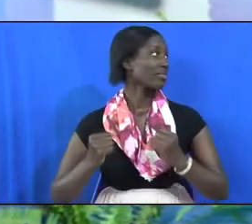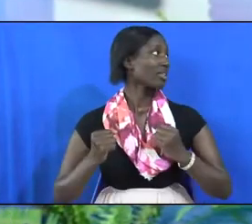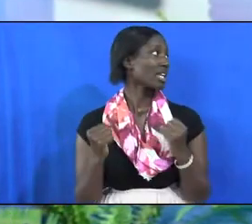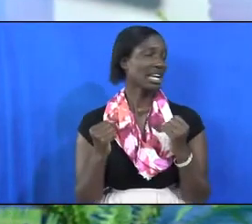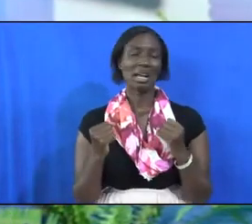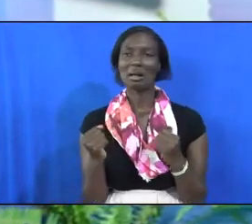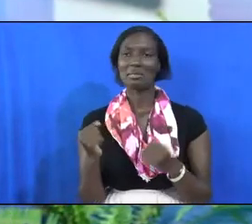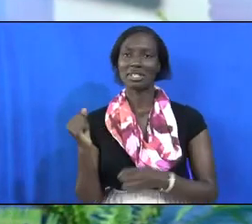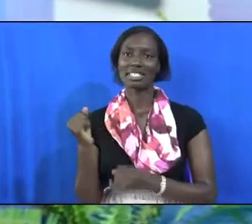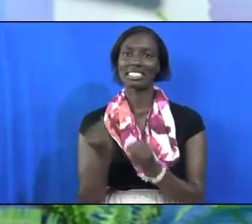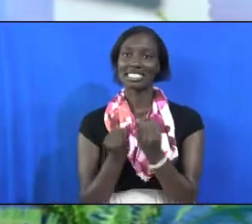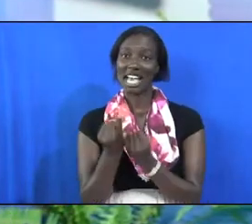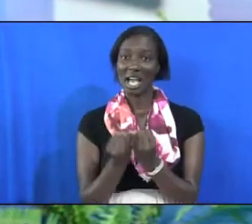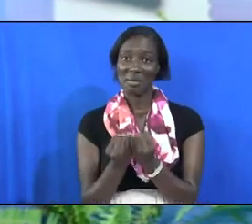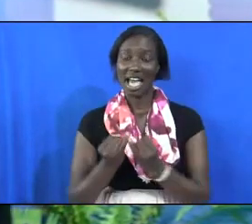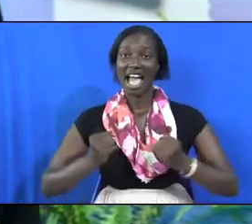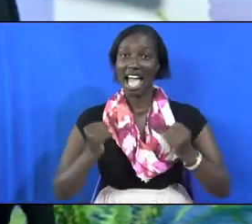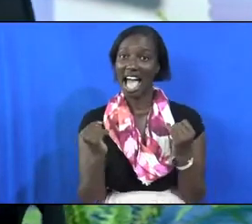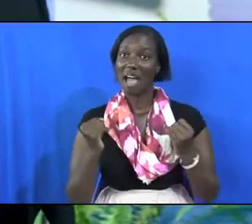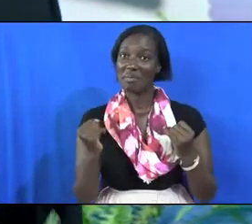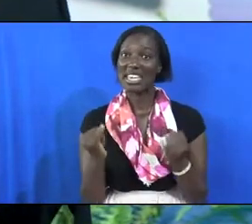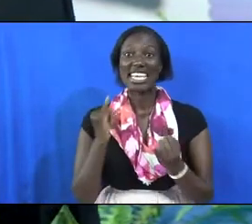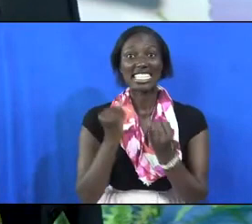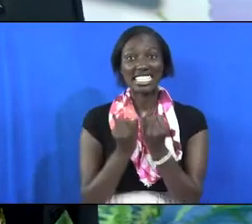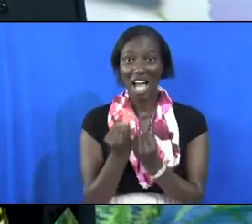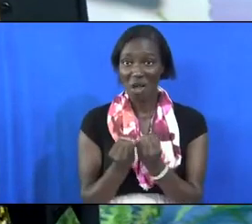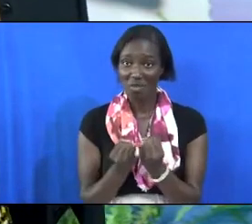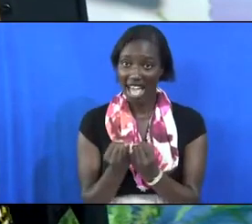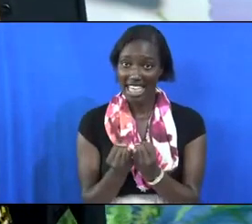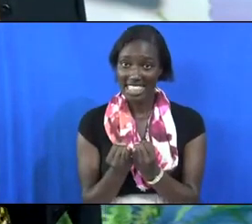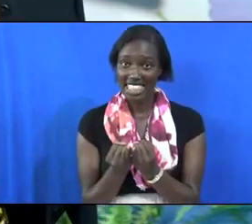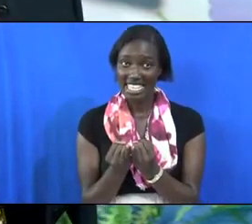Sabbath. Happy Sabbath.